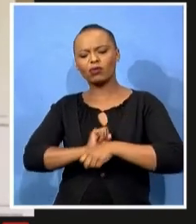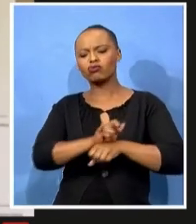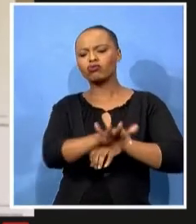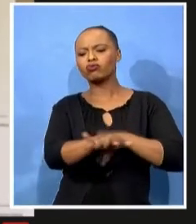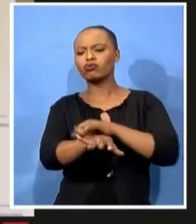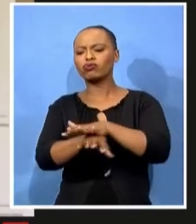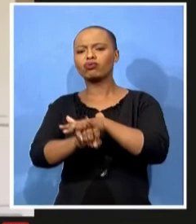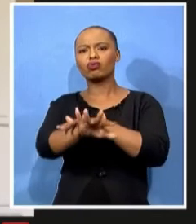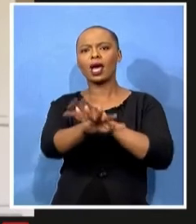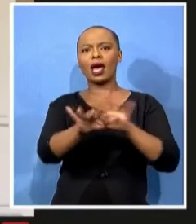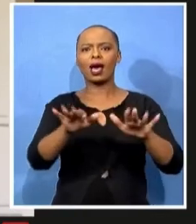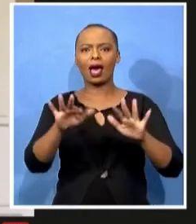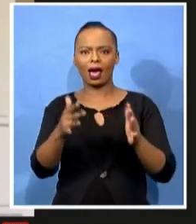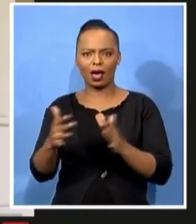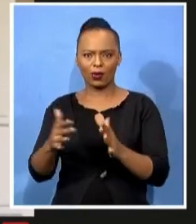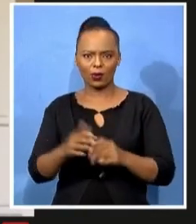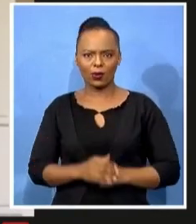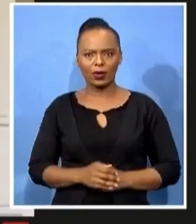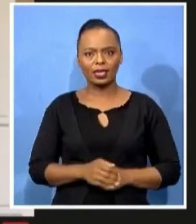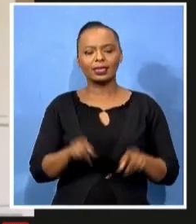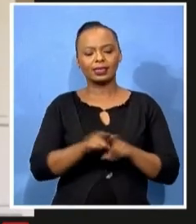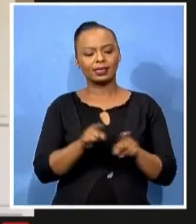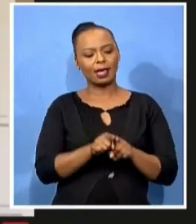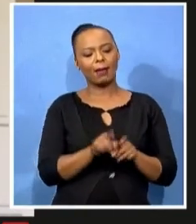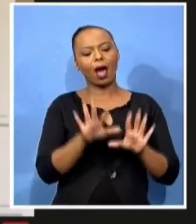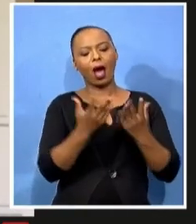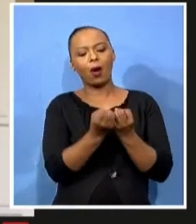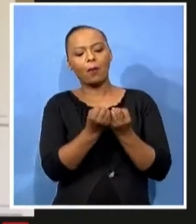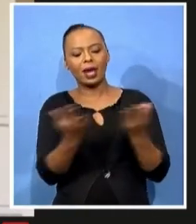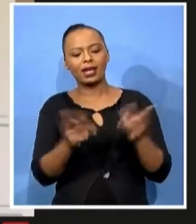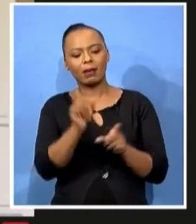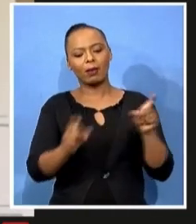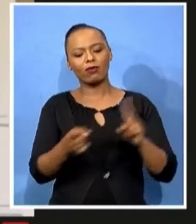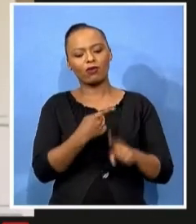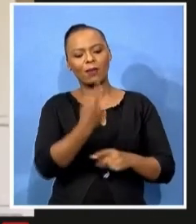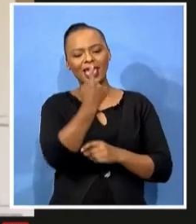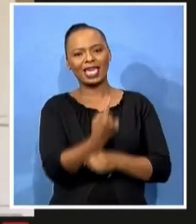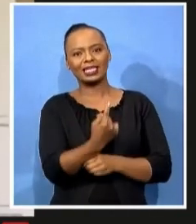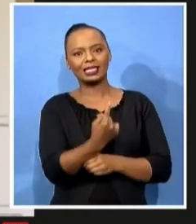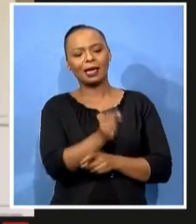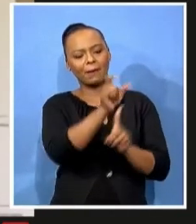be able to infect, as well as the